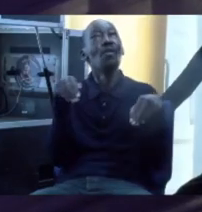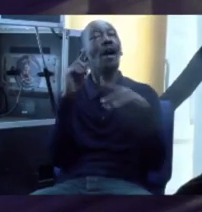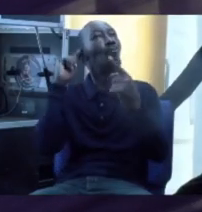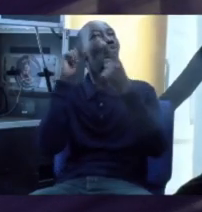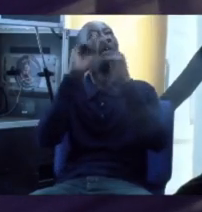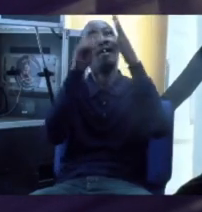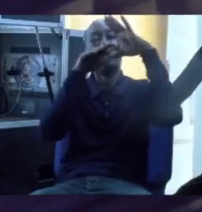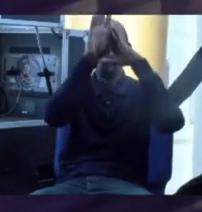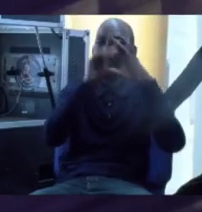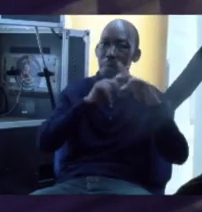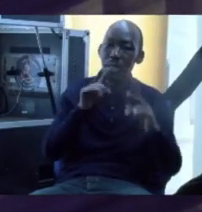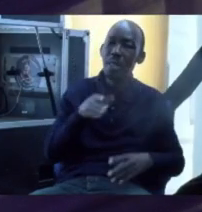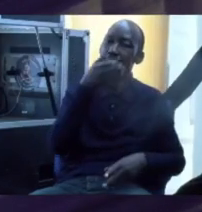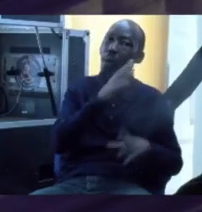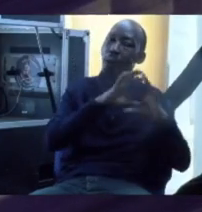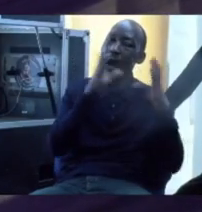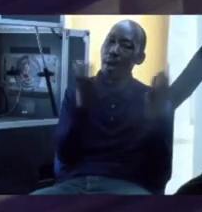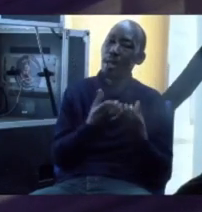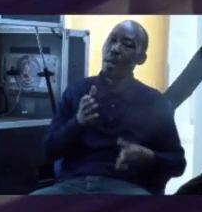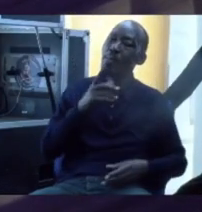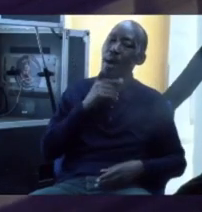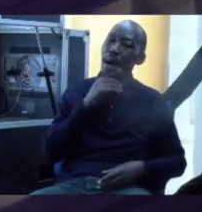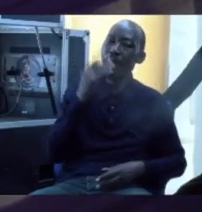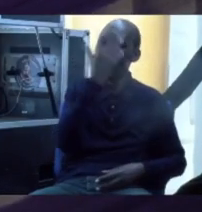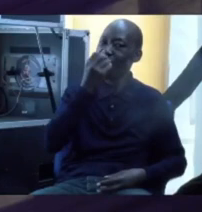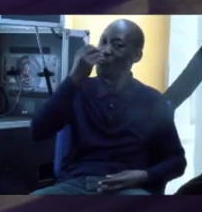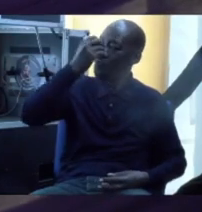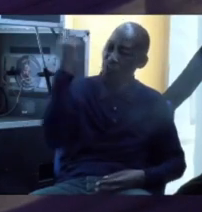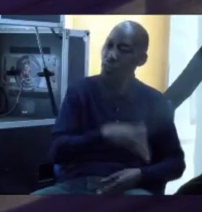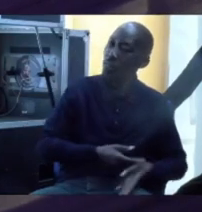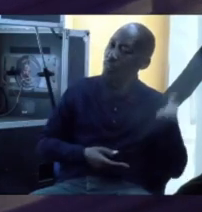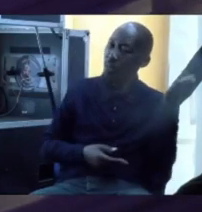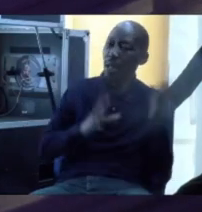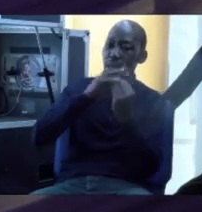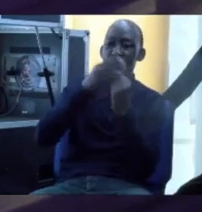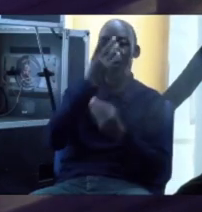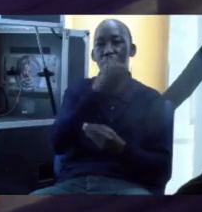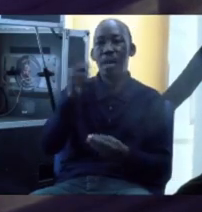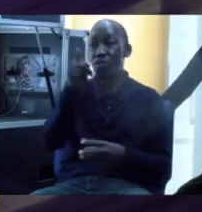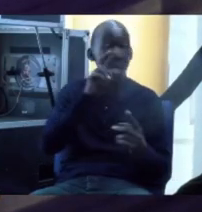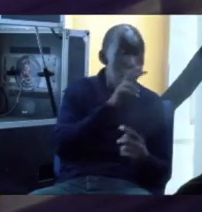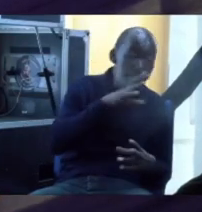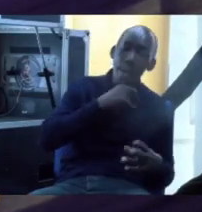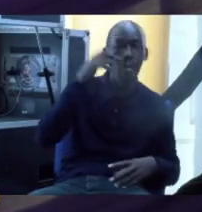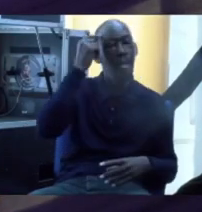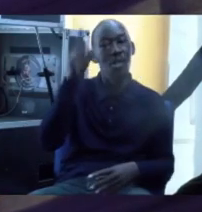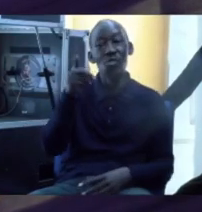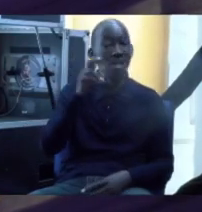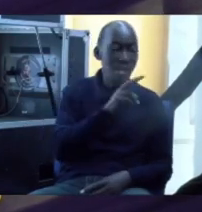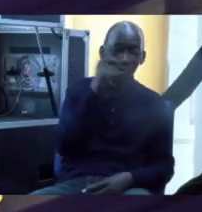ukuta kulikuwa na kijana safi. Kulikuwa na Mungu amekuandalia lakini hukumuona ulikuwa